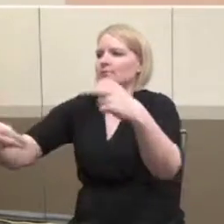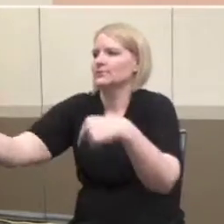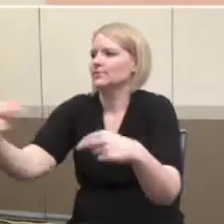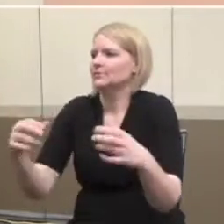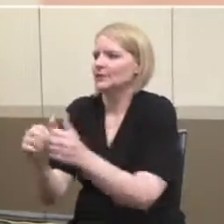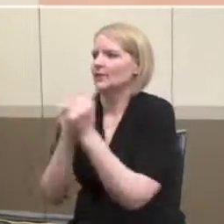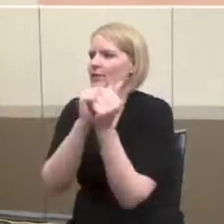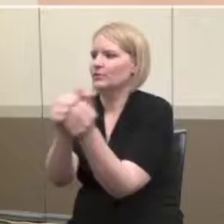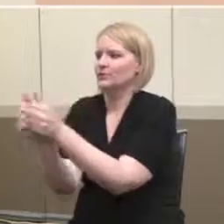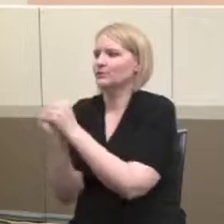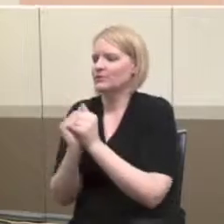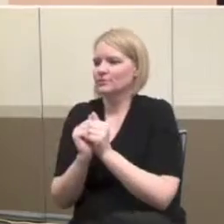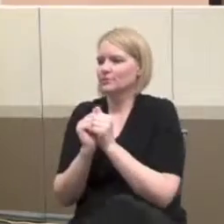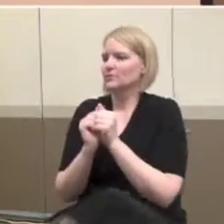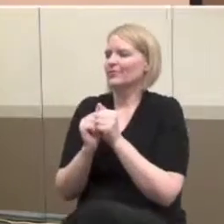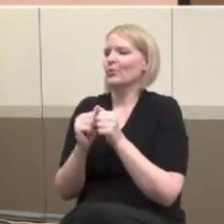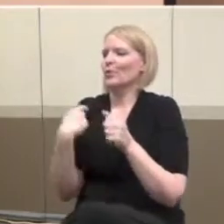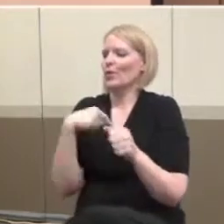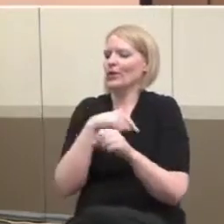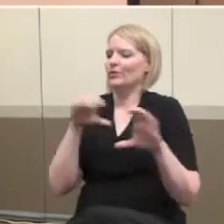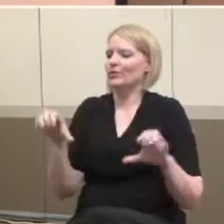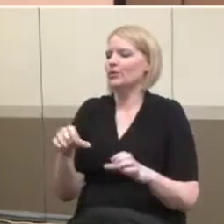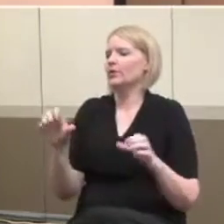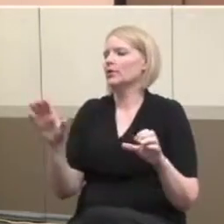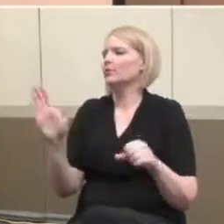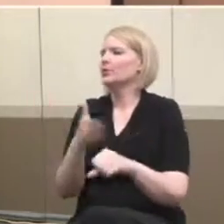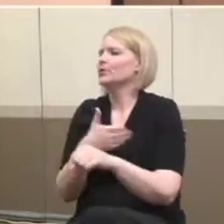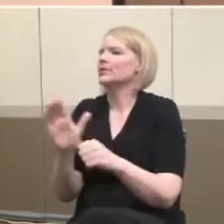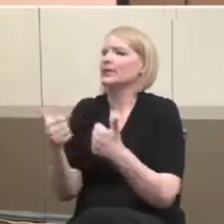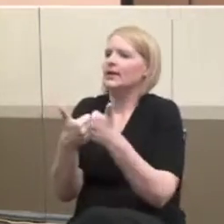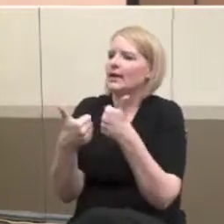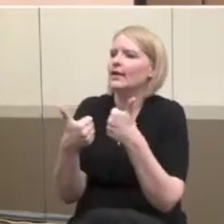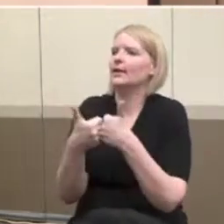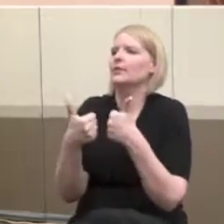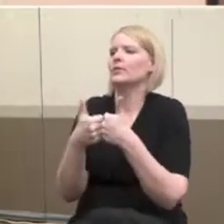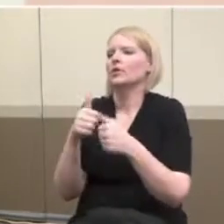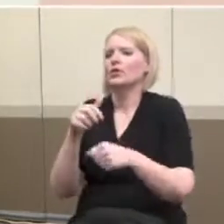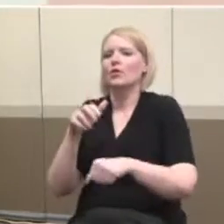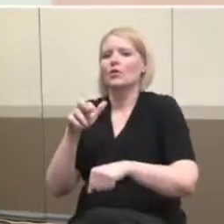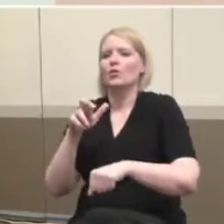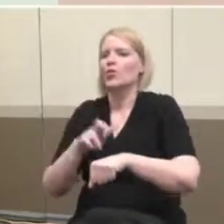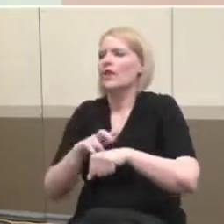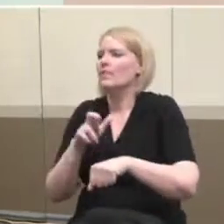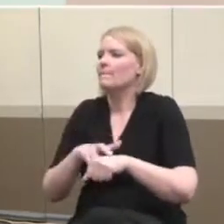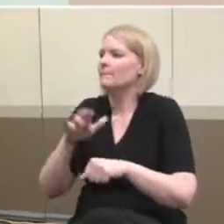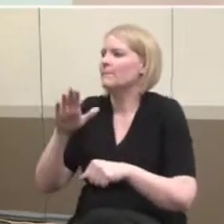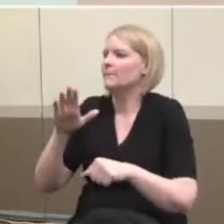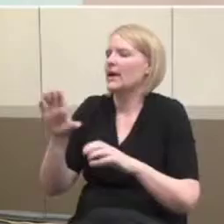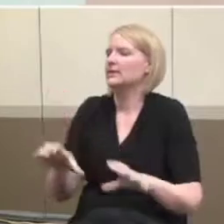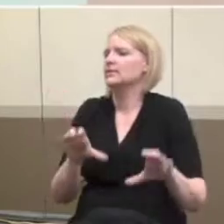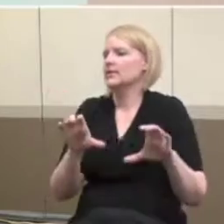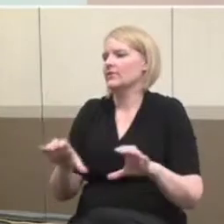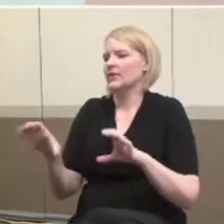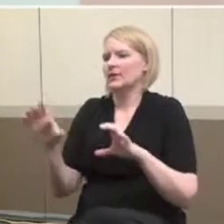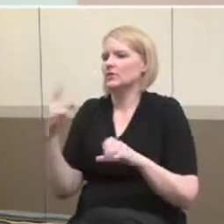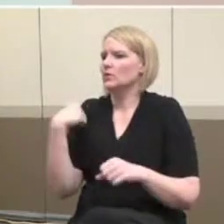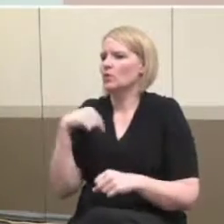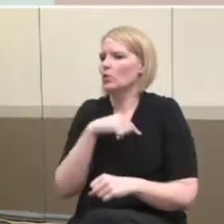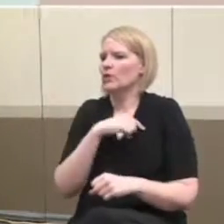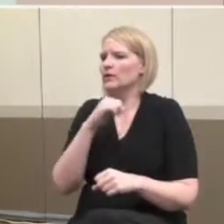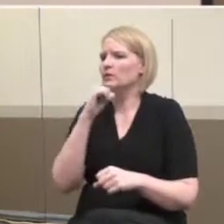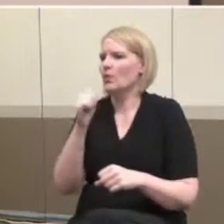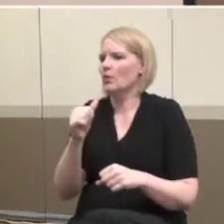things that are music games, rhythm-based activities. We're